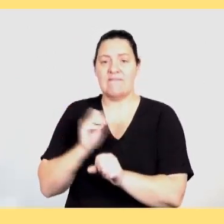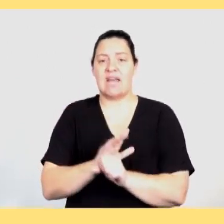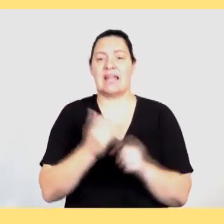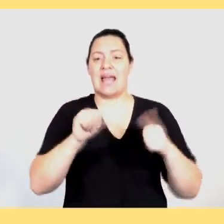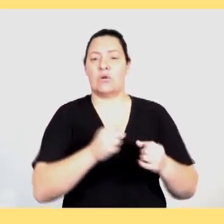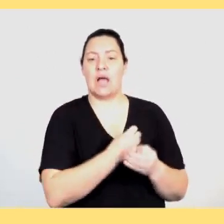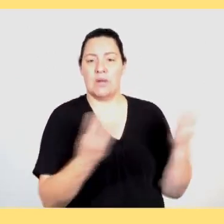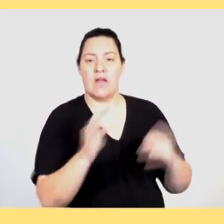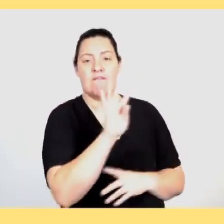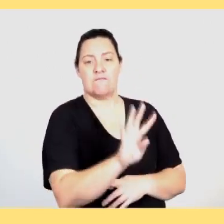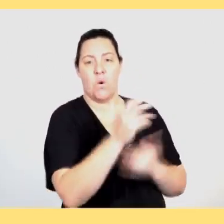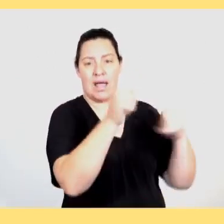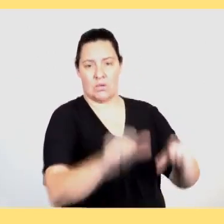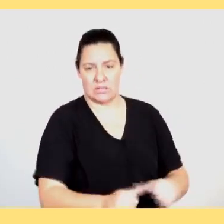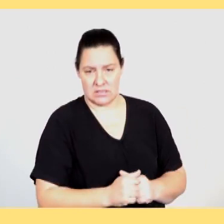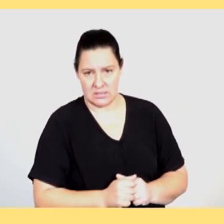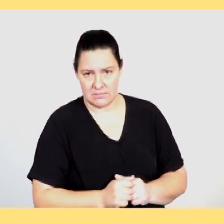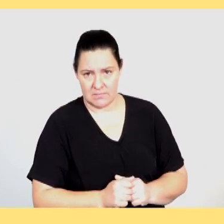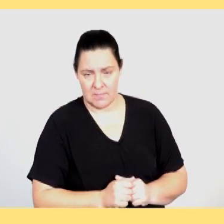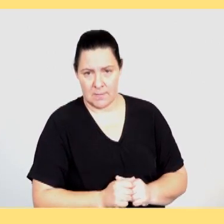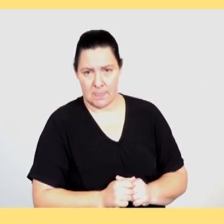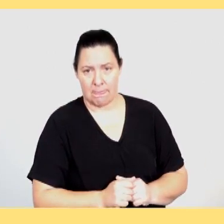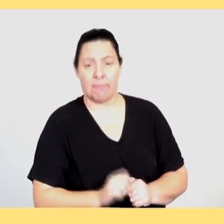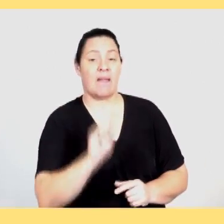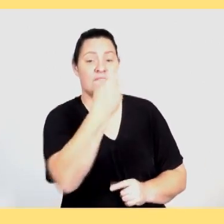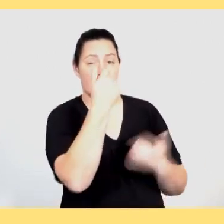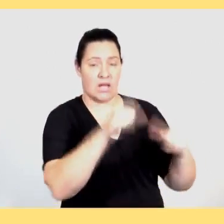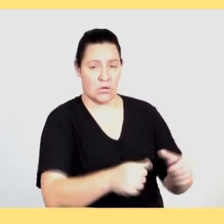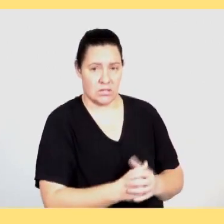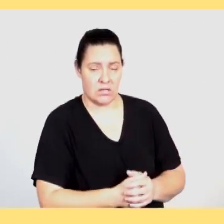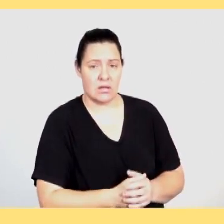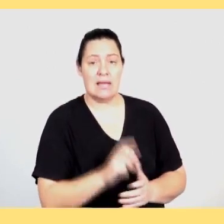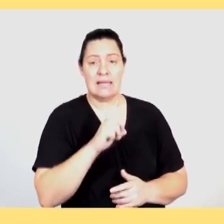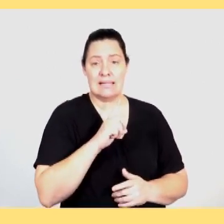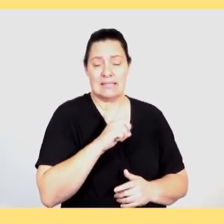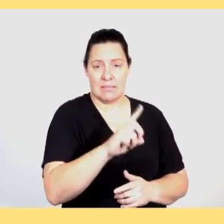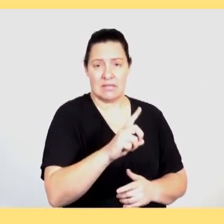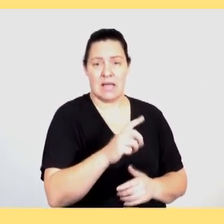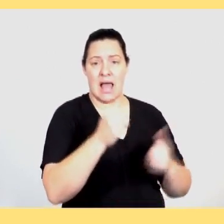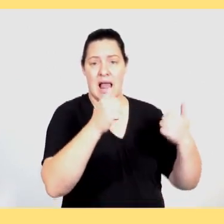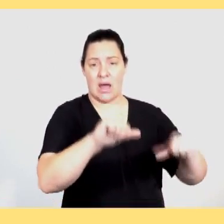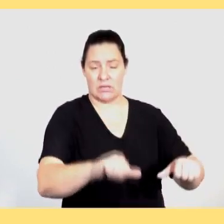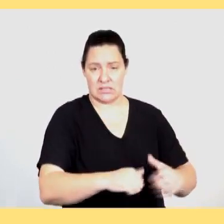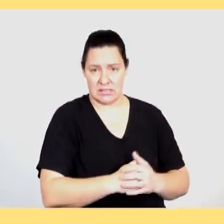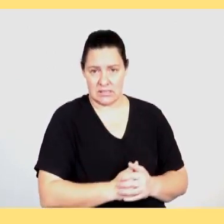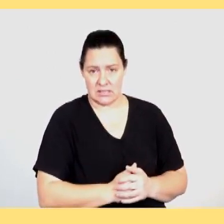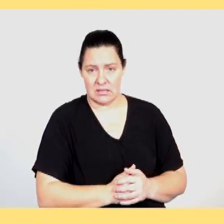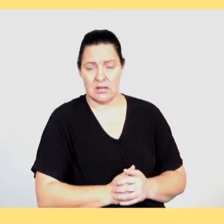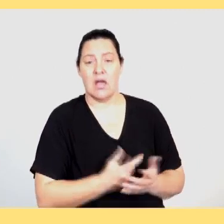it affects how many accounts? 4 accounts. 4 accounts. Let's start with the first one. We debit our debtors